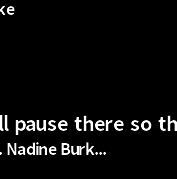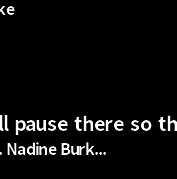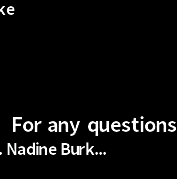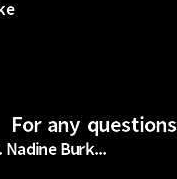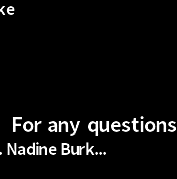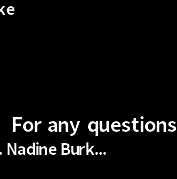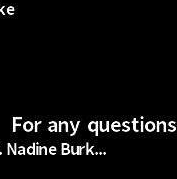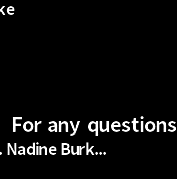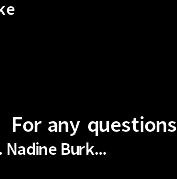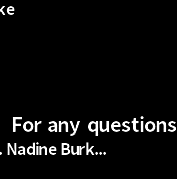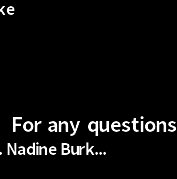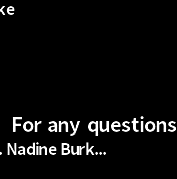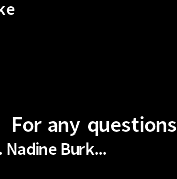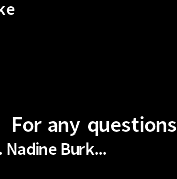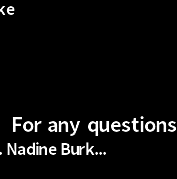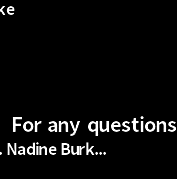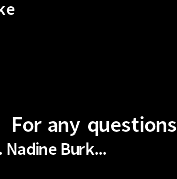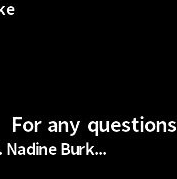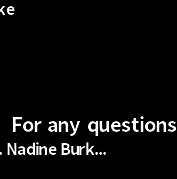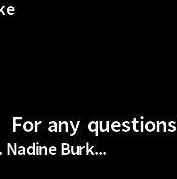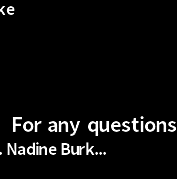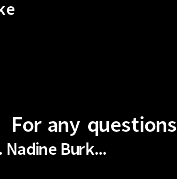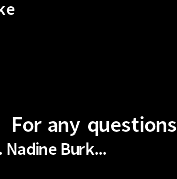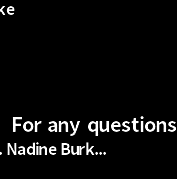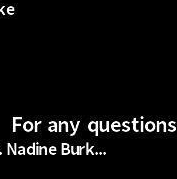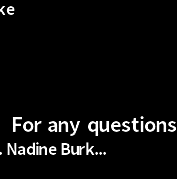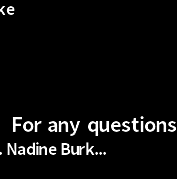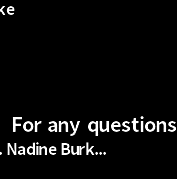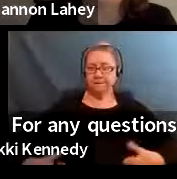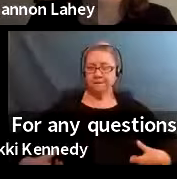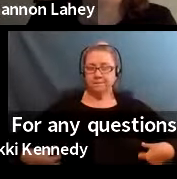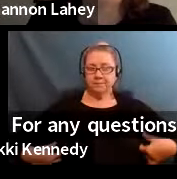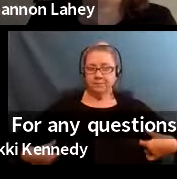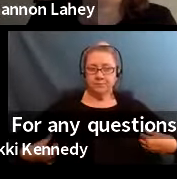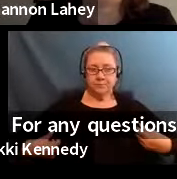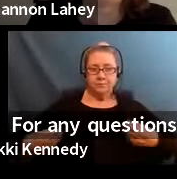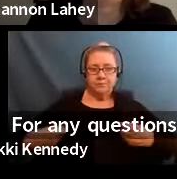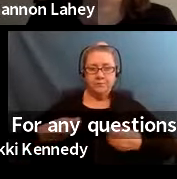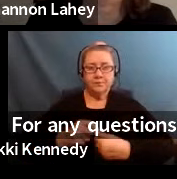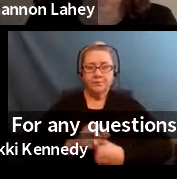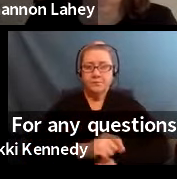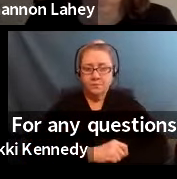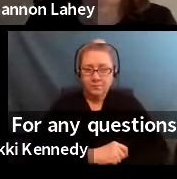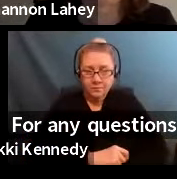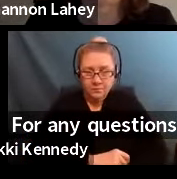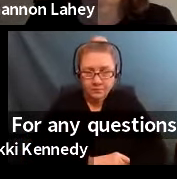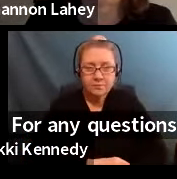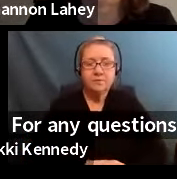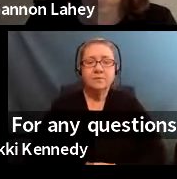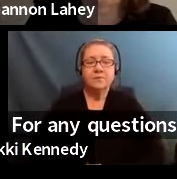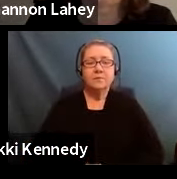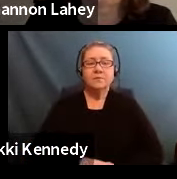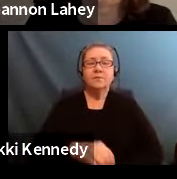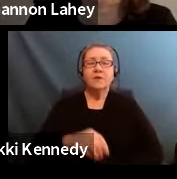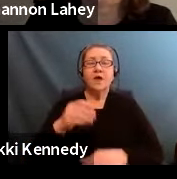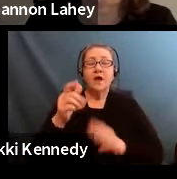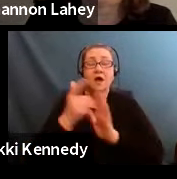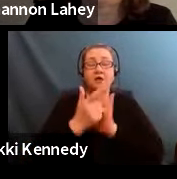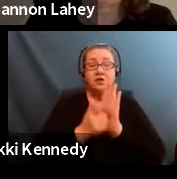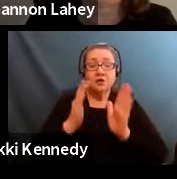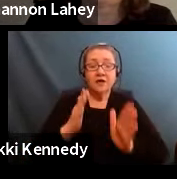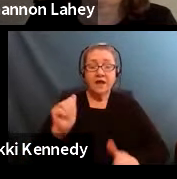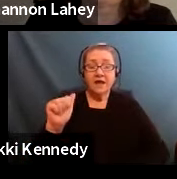just comment on your question about the Healthy Places Index. Yeah, thank you. Jake Snow, I'm an attorney at the